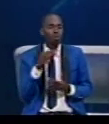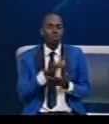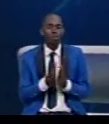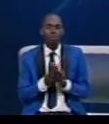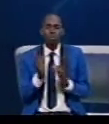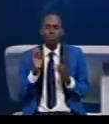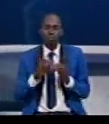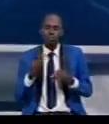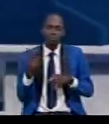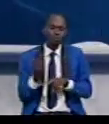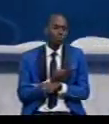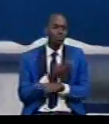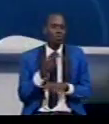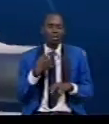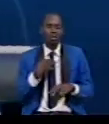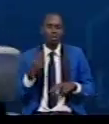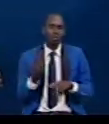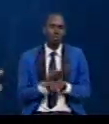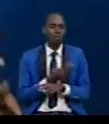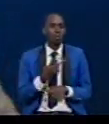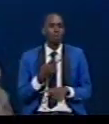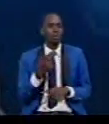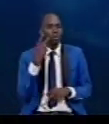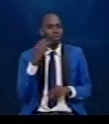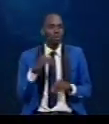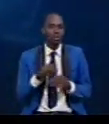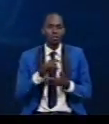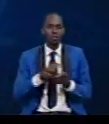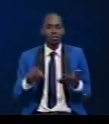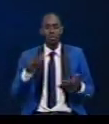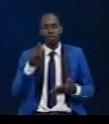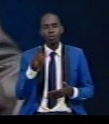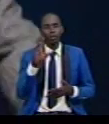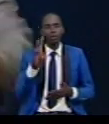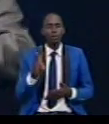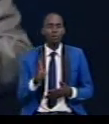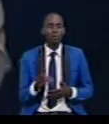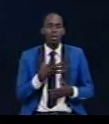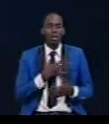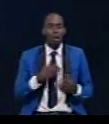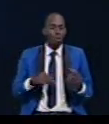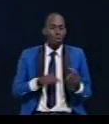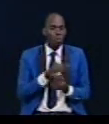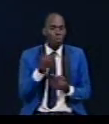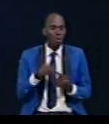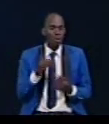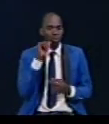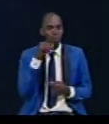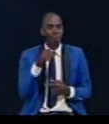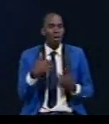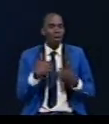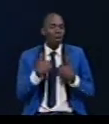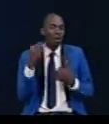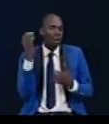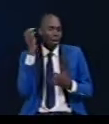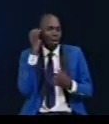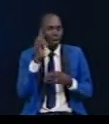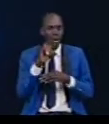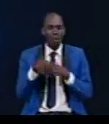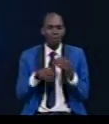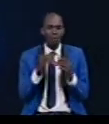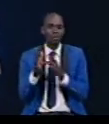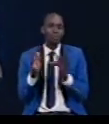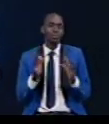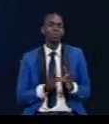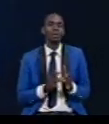the day. In verse 27 says, when she had heard of Jesus,